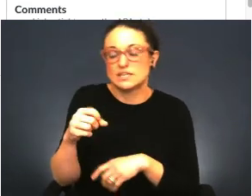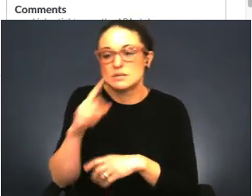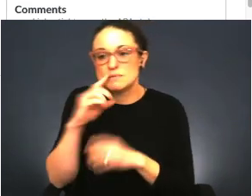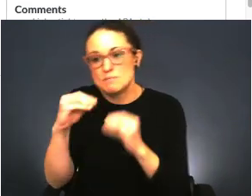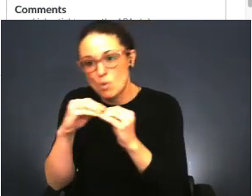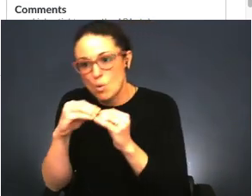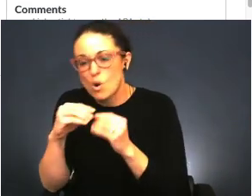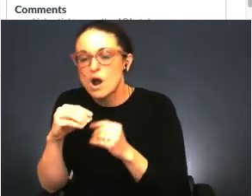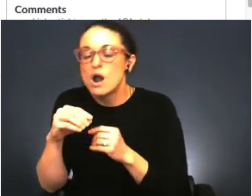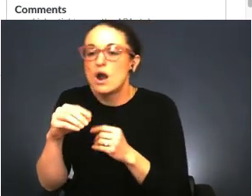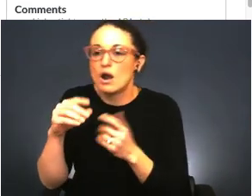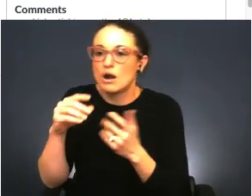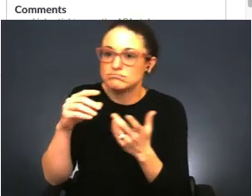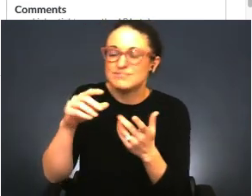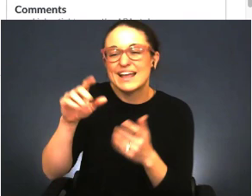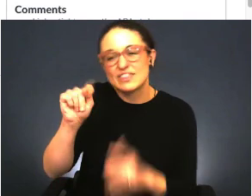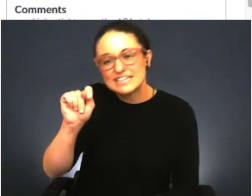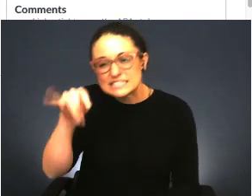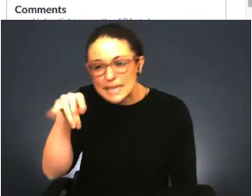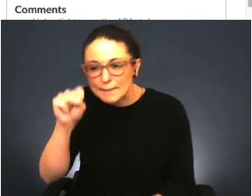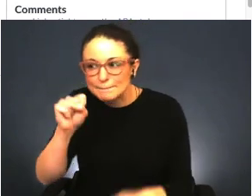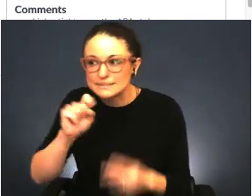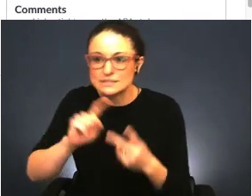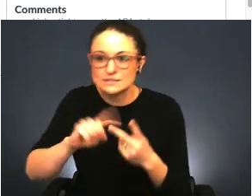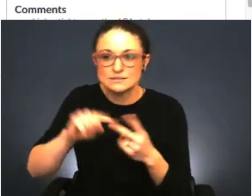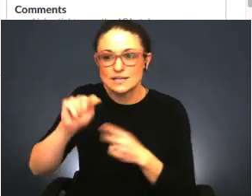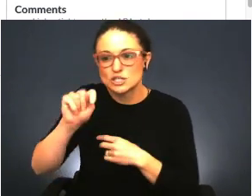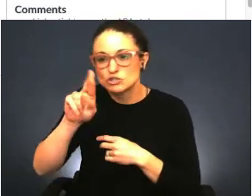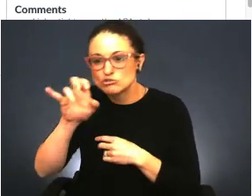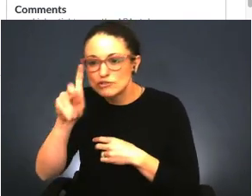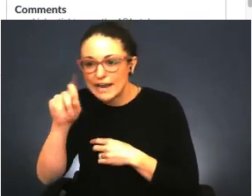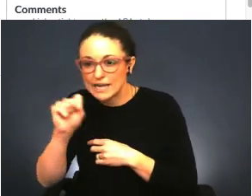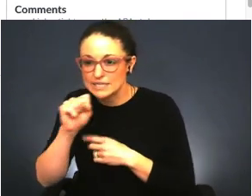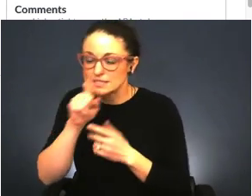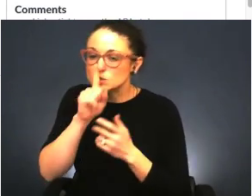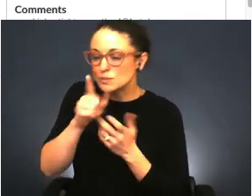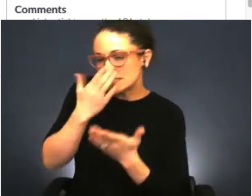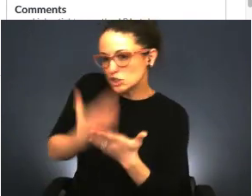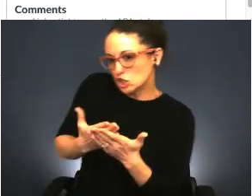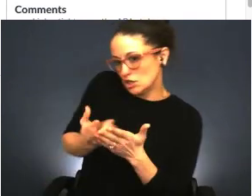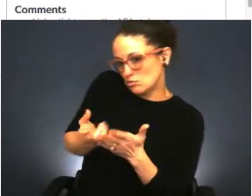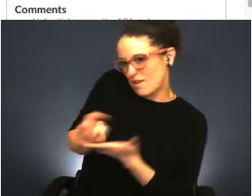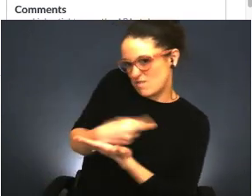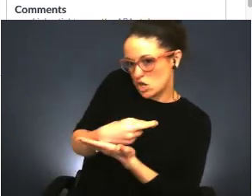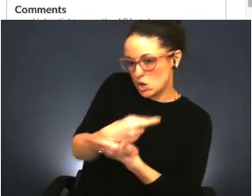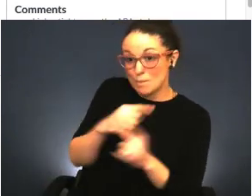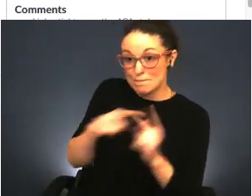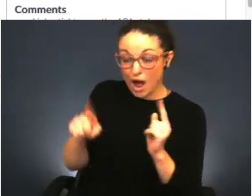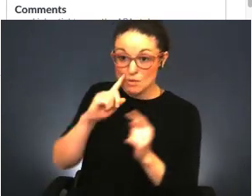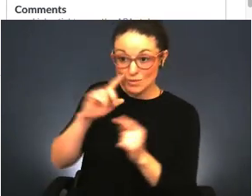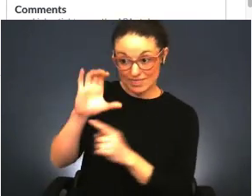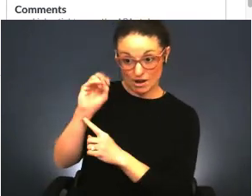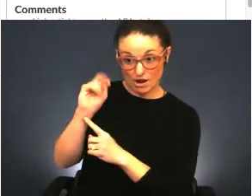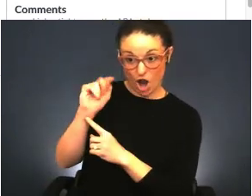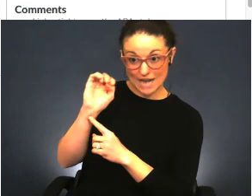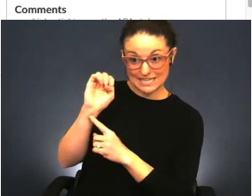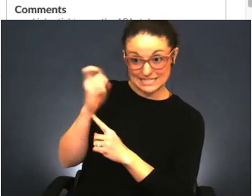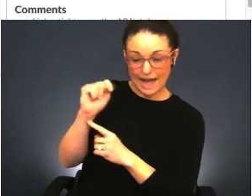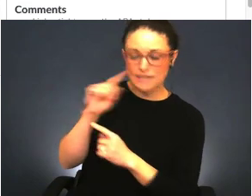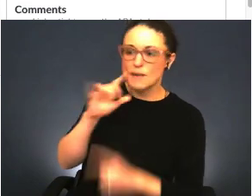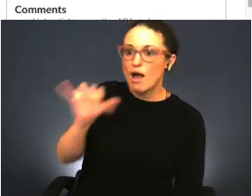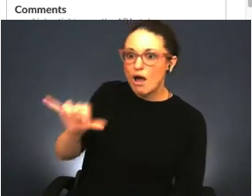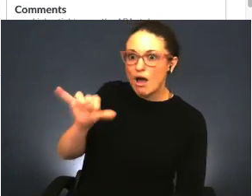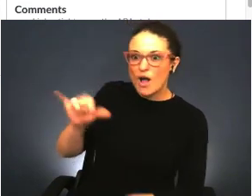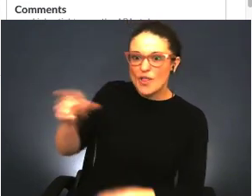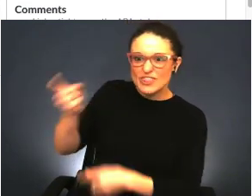tips and tricks sort of, it's a review if you've done those, but with the context of, oh yeah, that's right, that's the